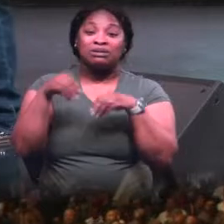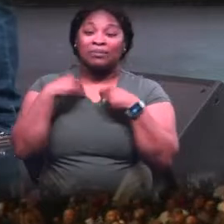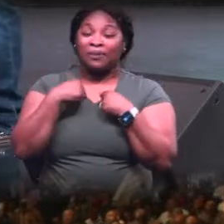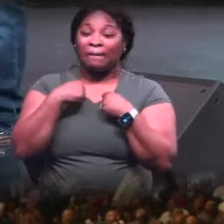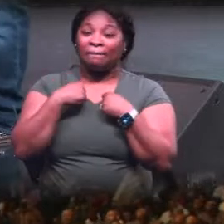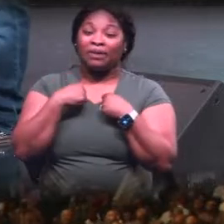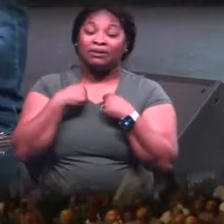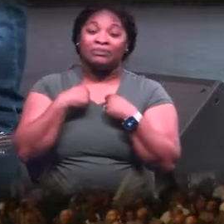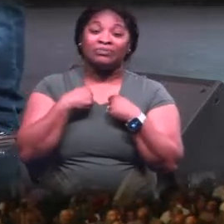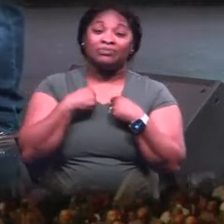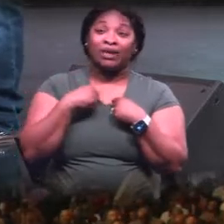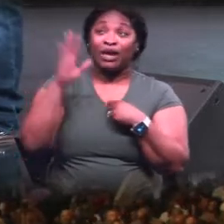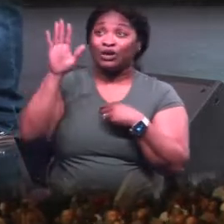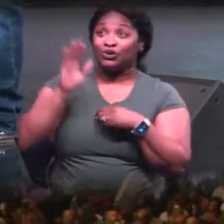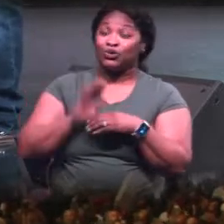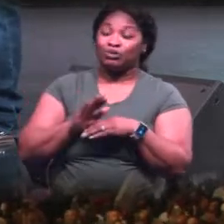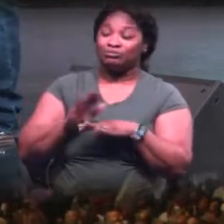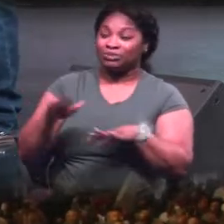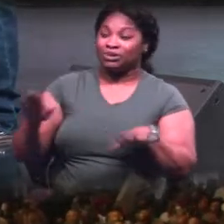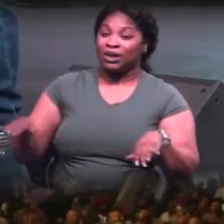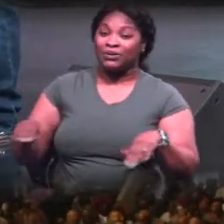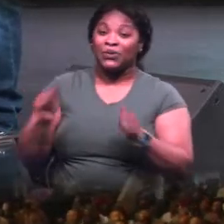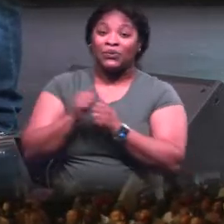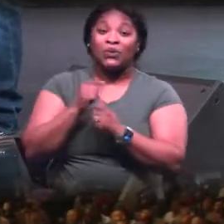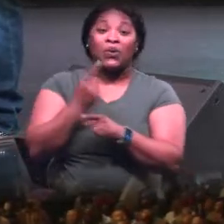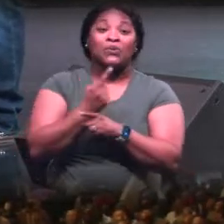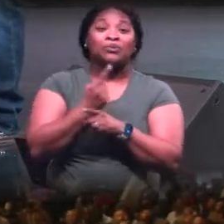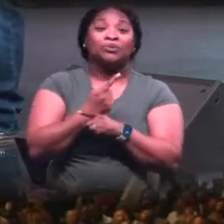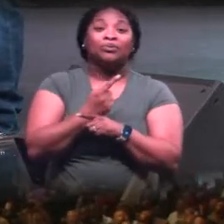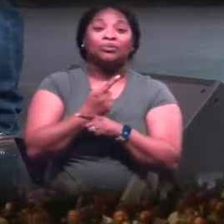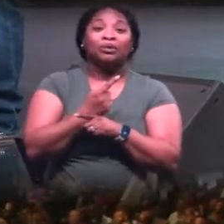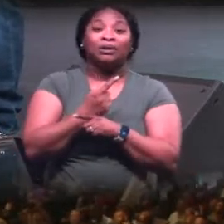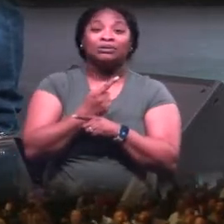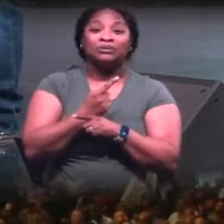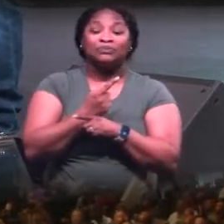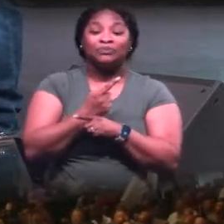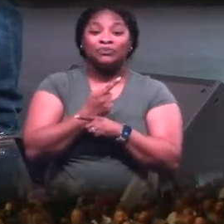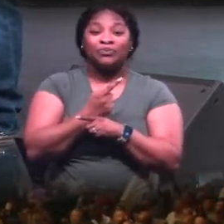me as your child with all rights and privileges